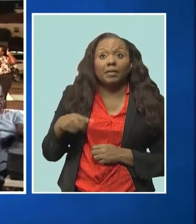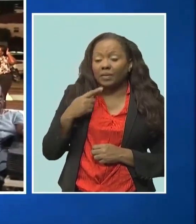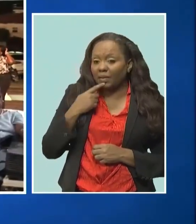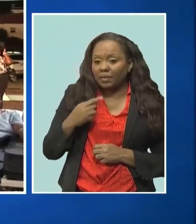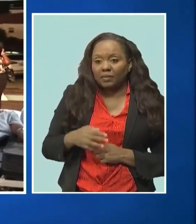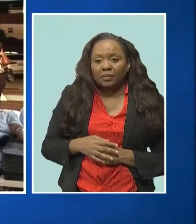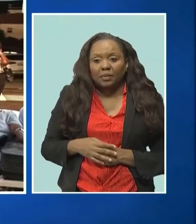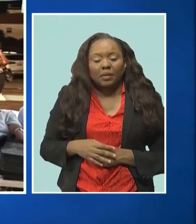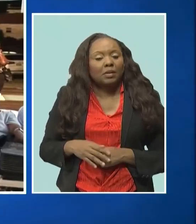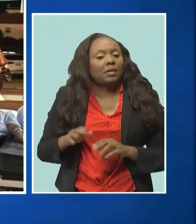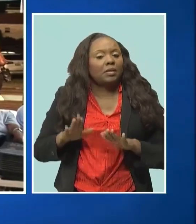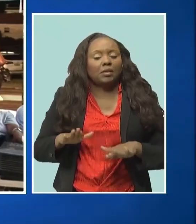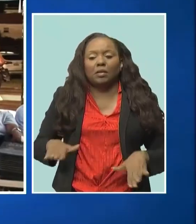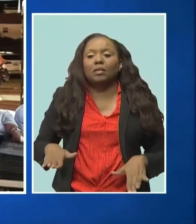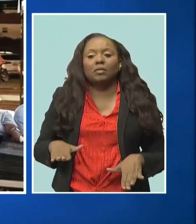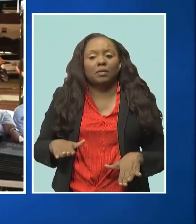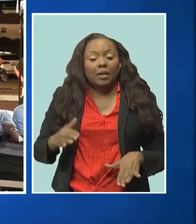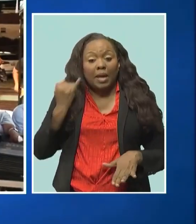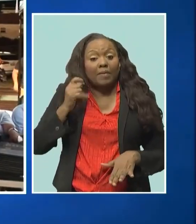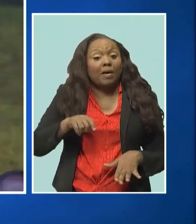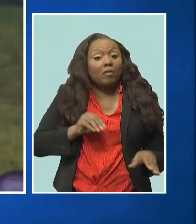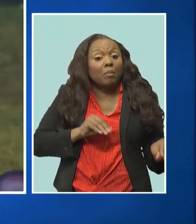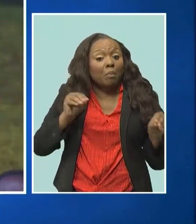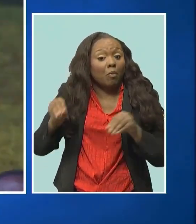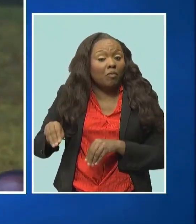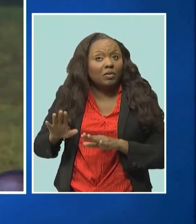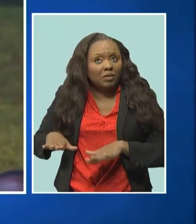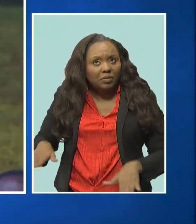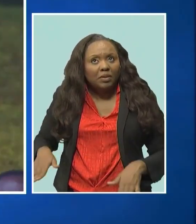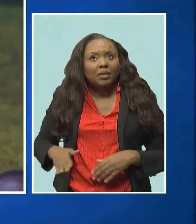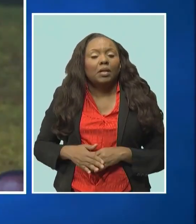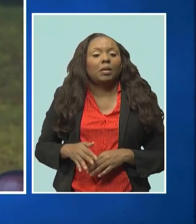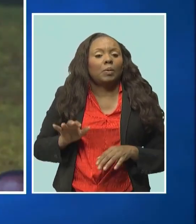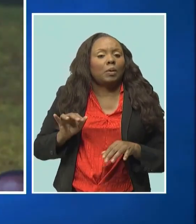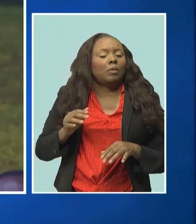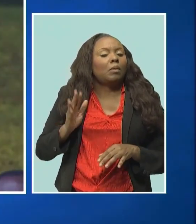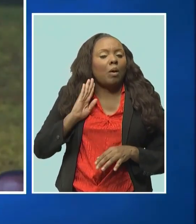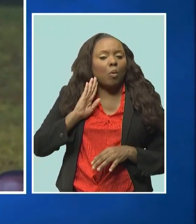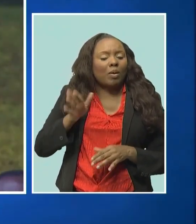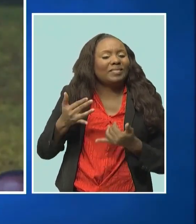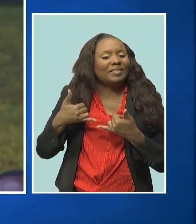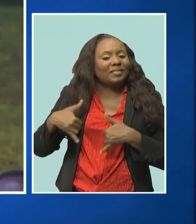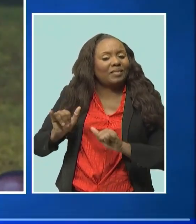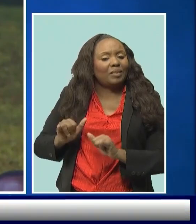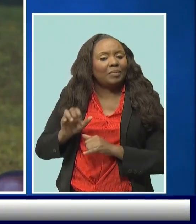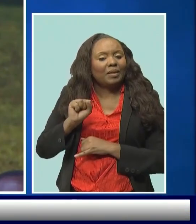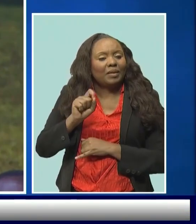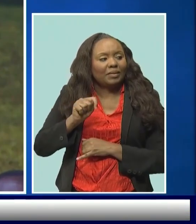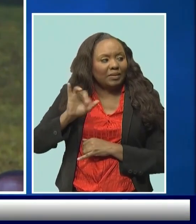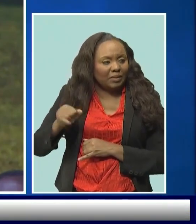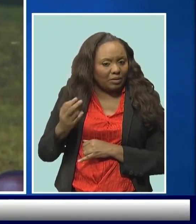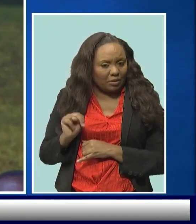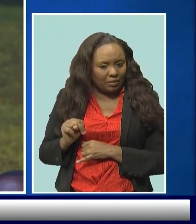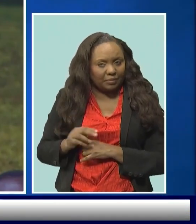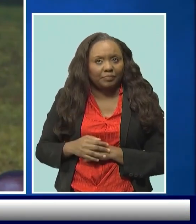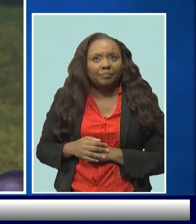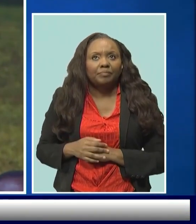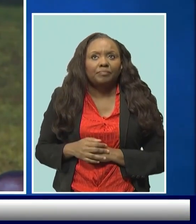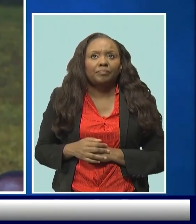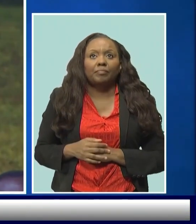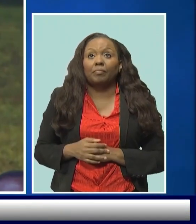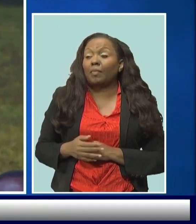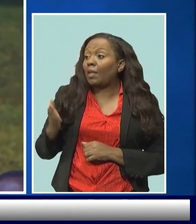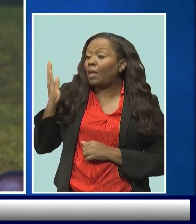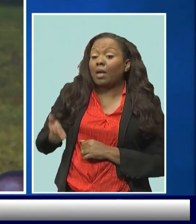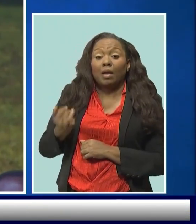taken outside the parish for school. There's one vacant room, so if the class 4s who number 22, if they have to move,